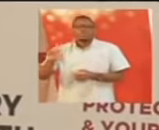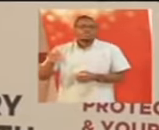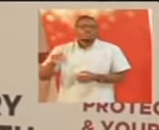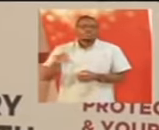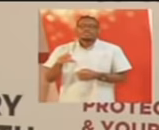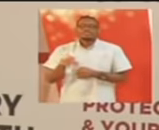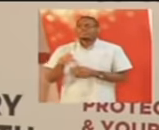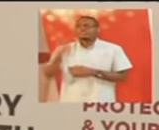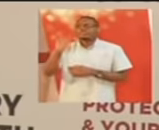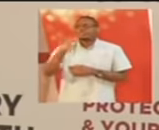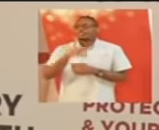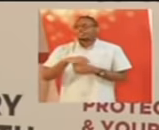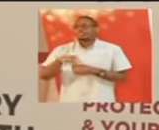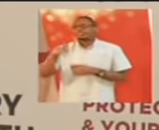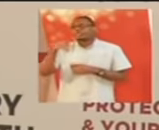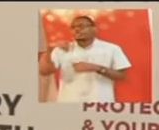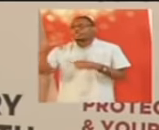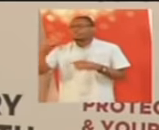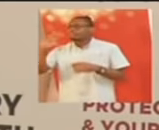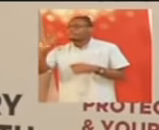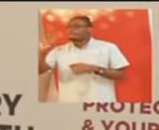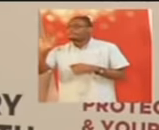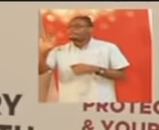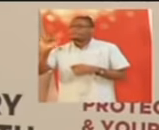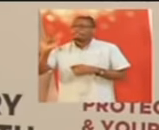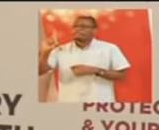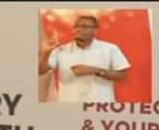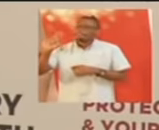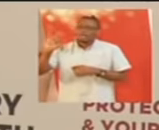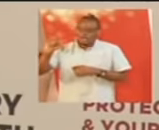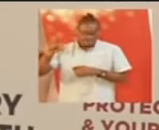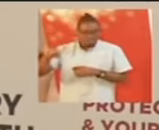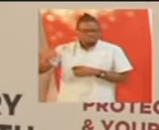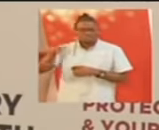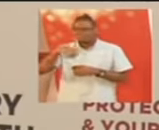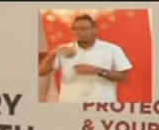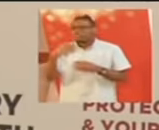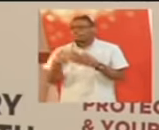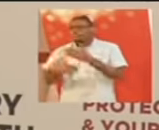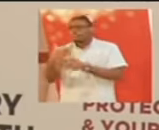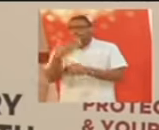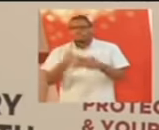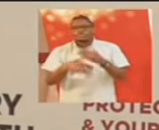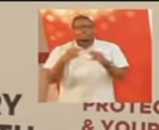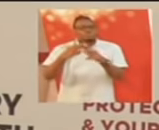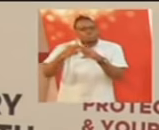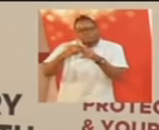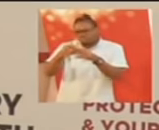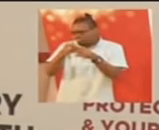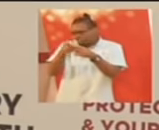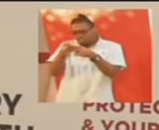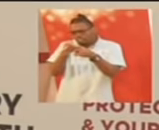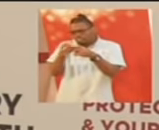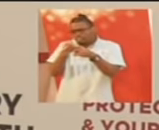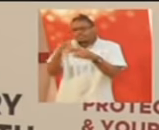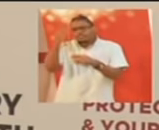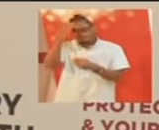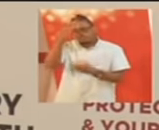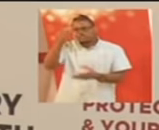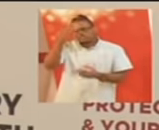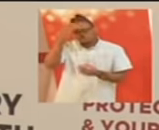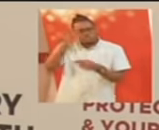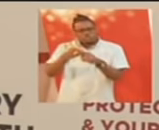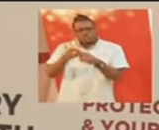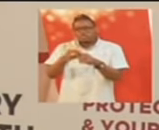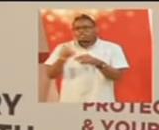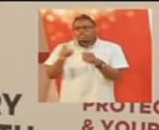and members of the listening public. This morning, I would like to just give you a brief presentation and summary on the changes that have been made